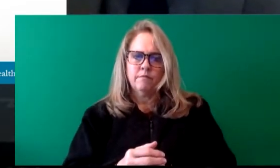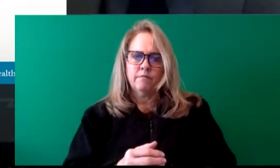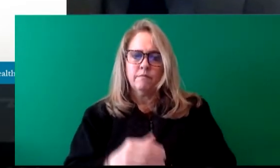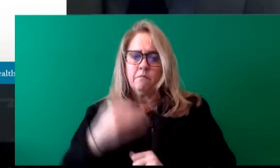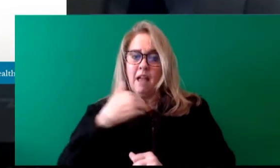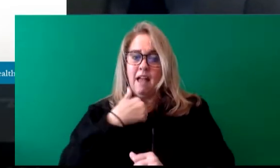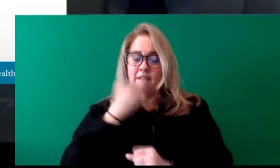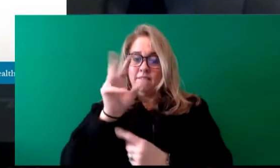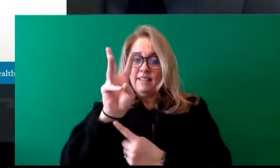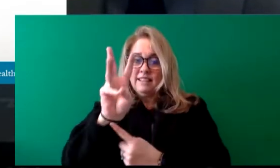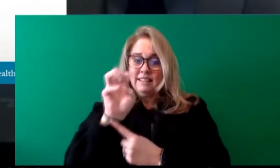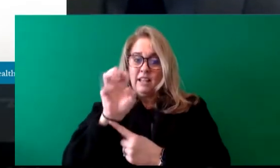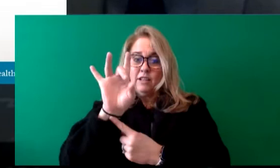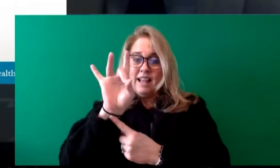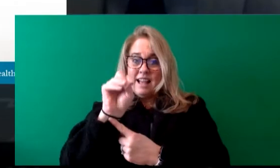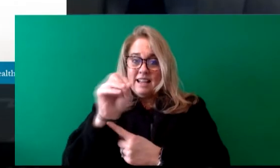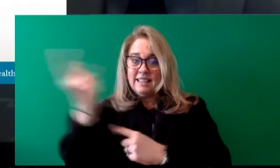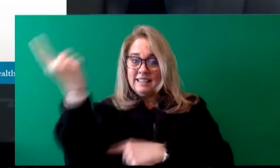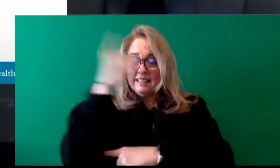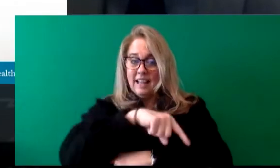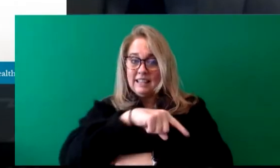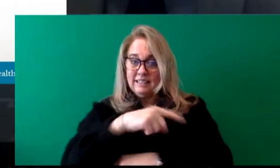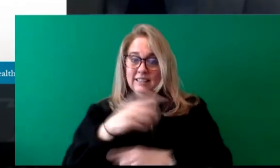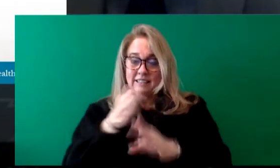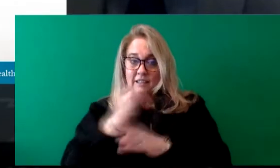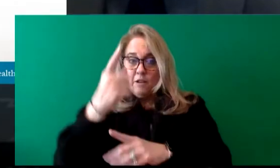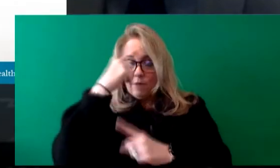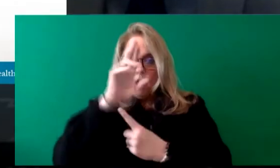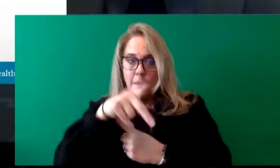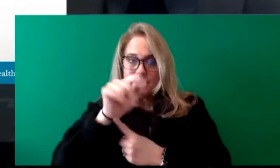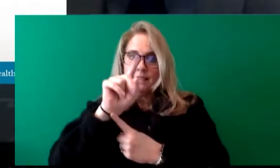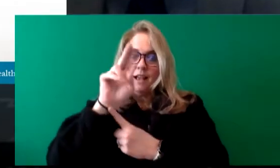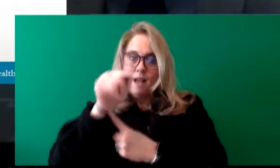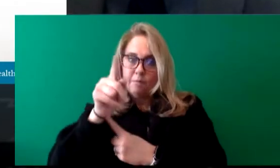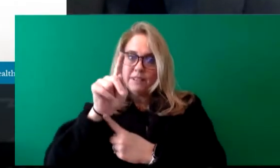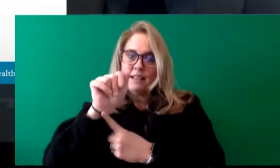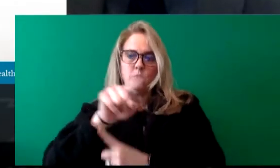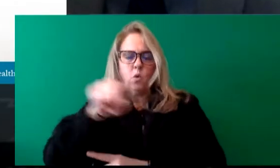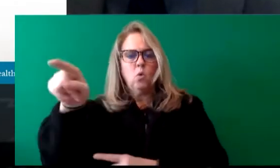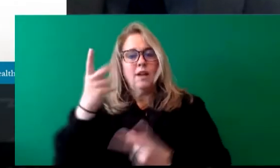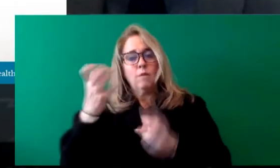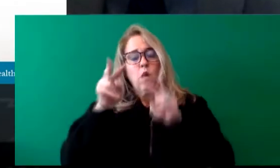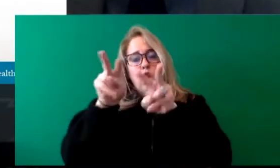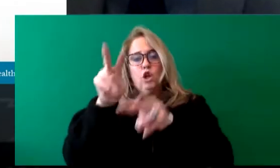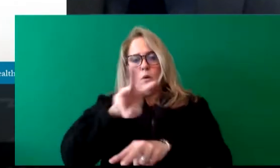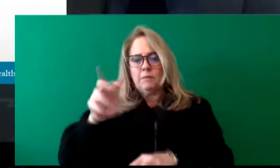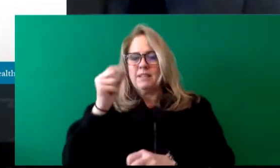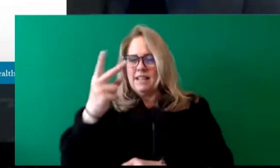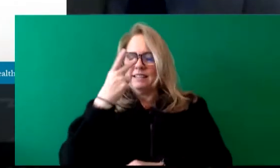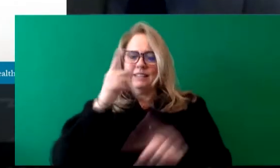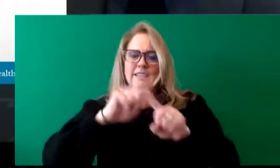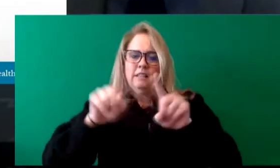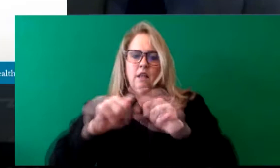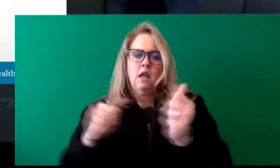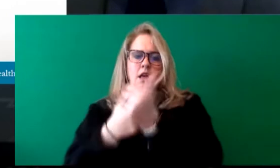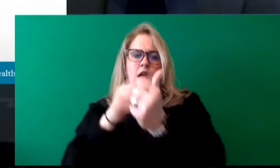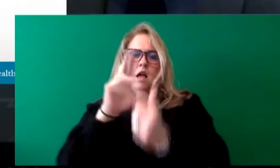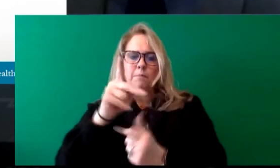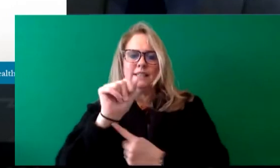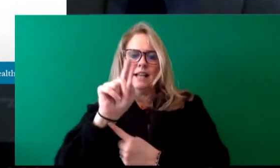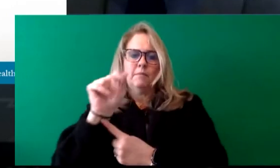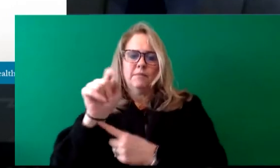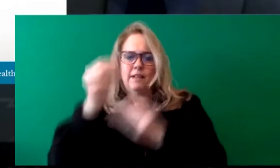you a little comparison, CDPHE dashboard stopped updating on weekends and holidays during the summer of 2021. We continue doing so, but